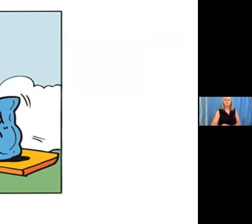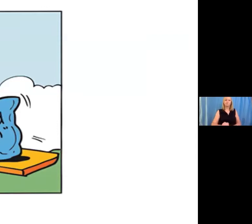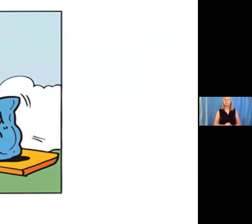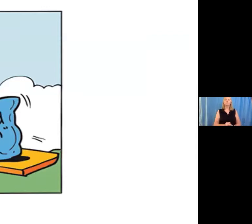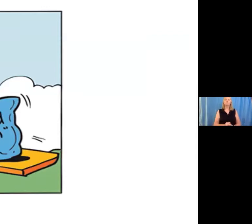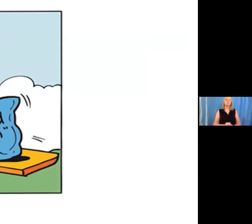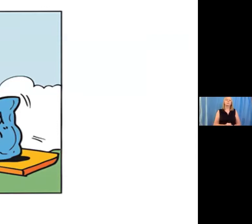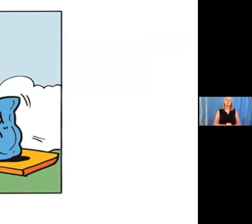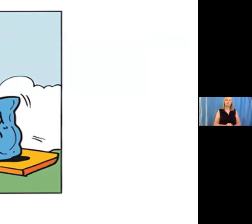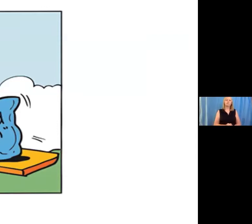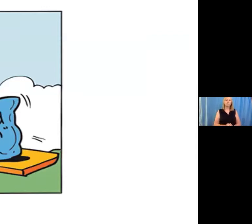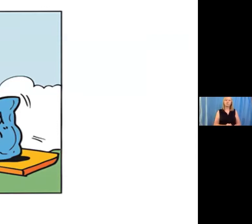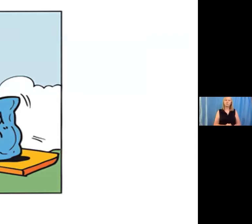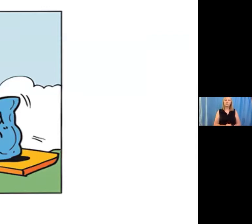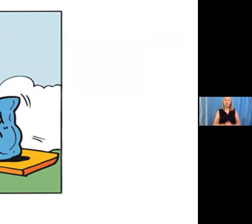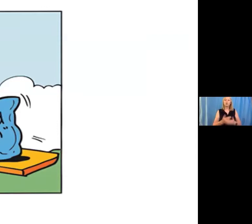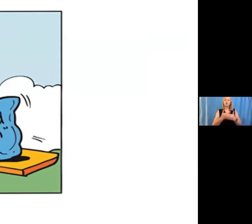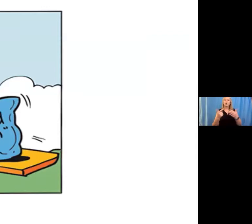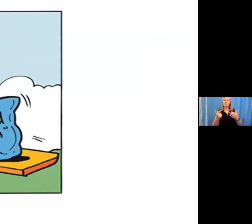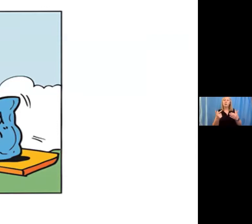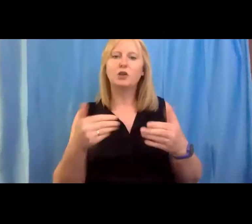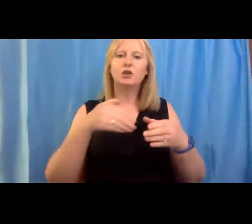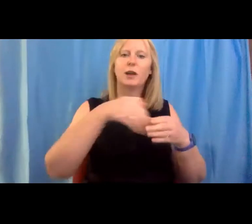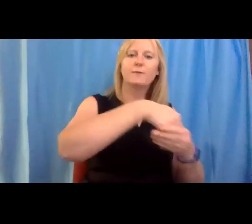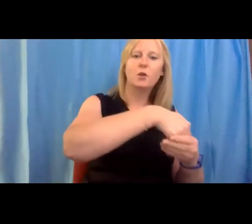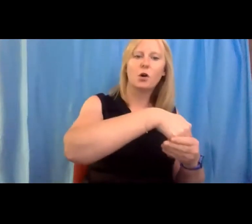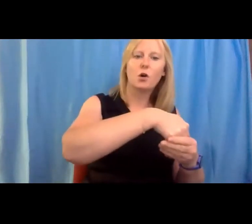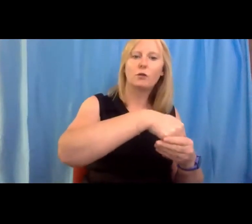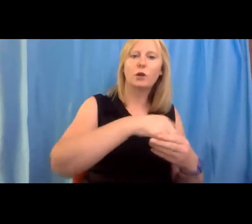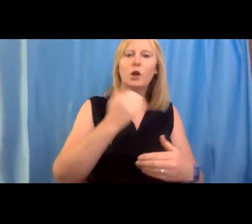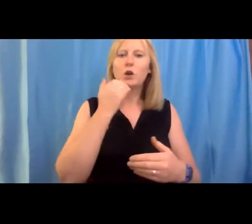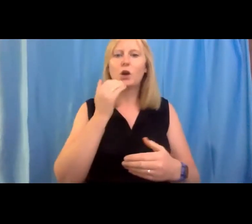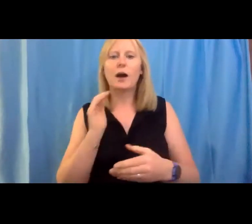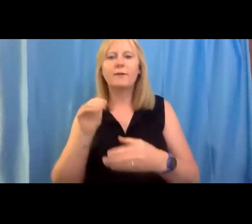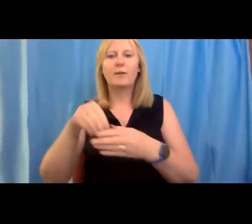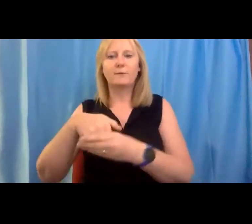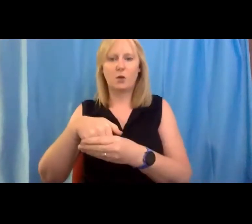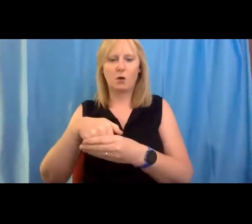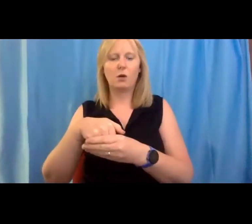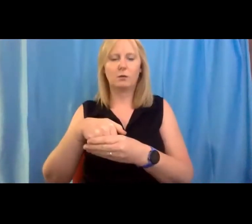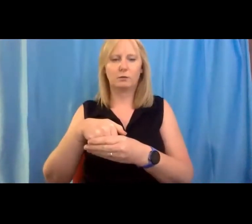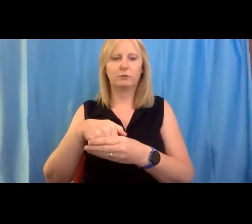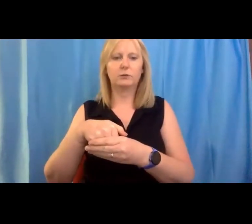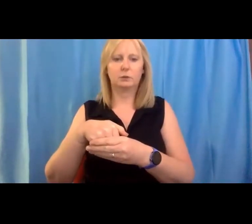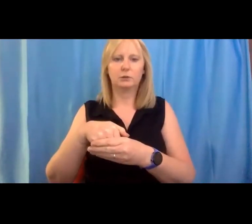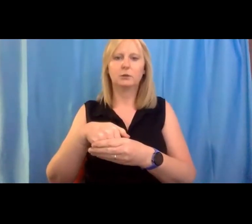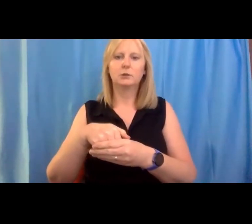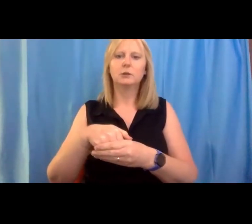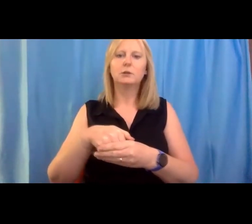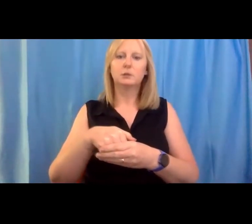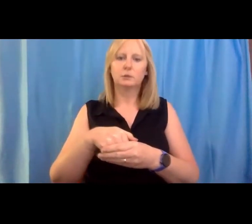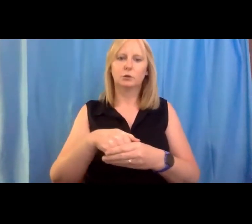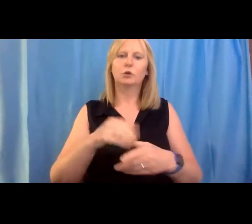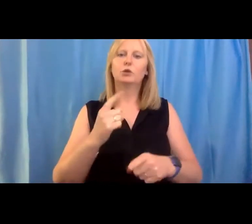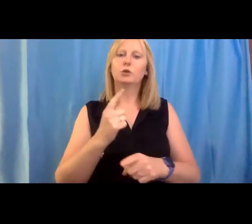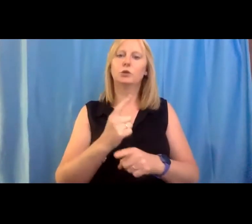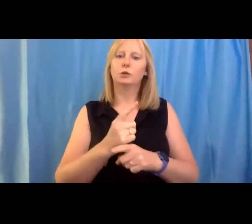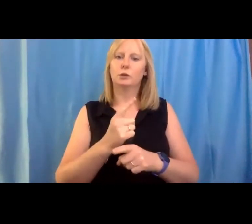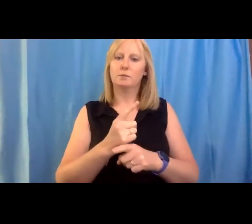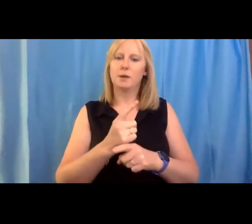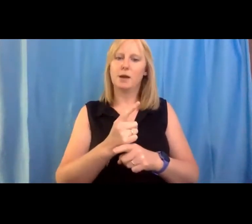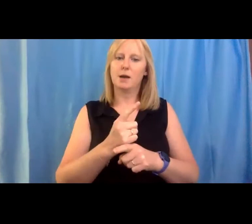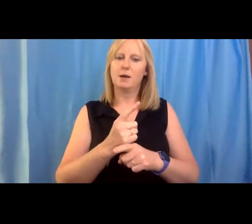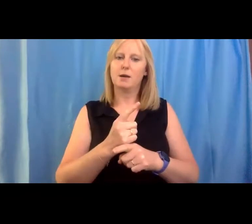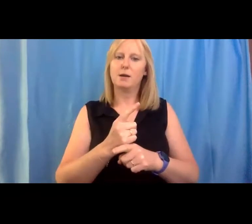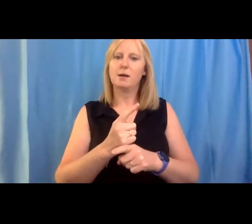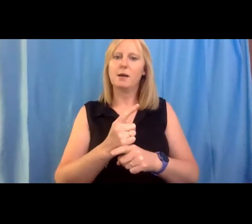involved and not enough involved. So basically the idea of a slide is about getting as a